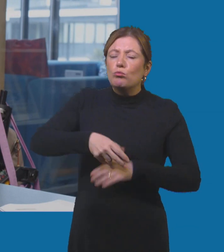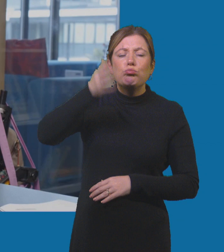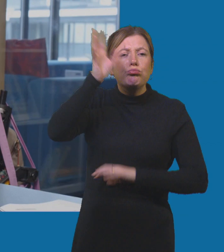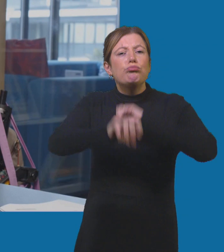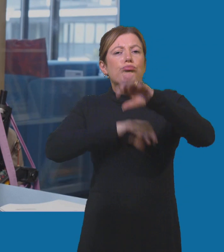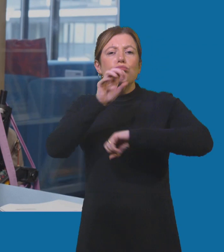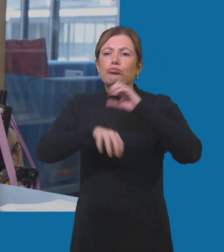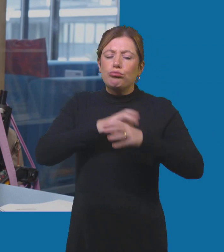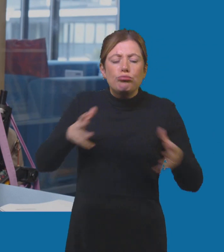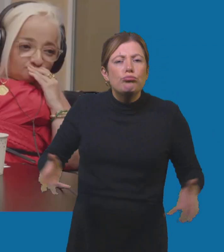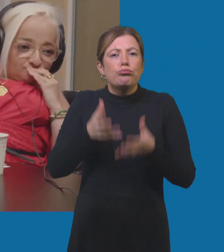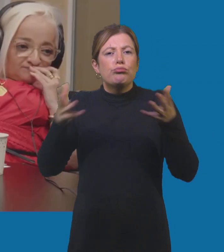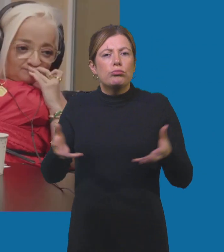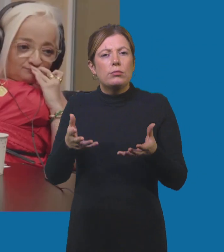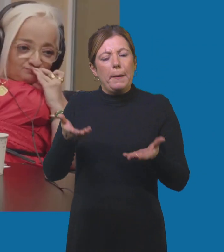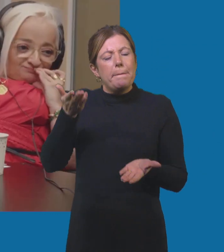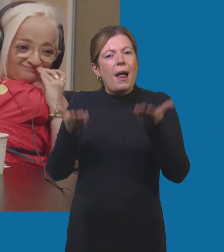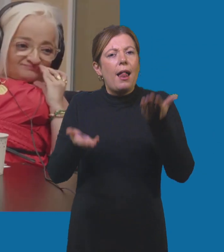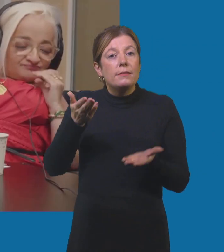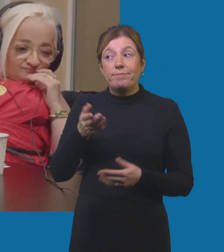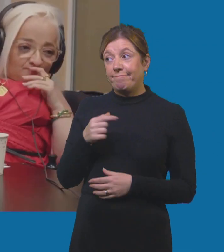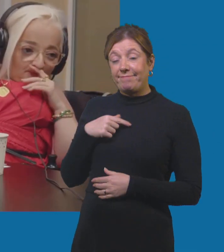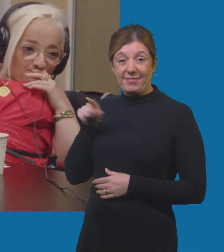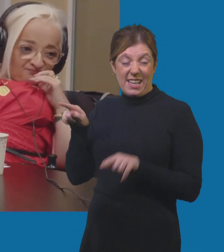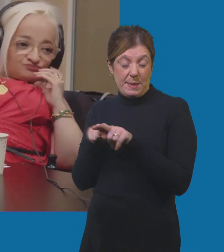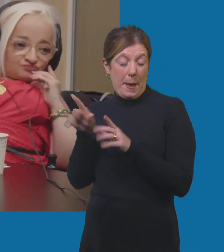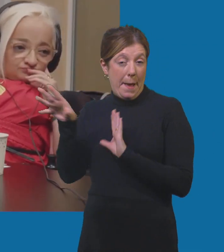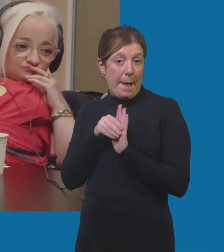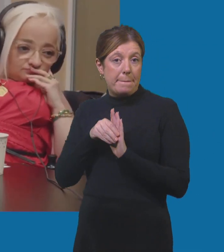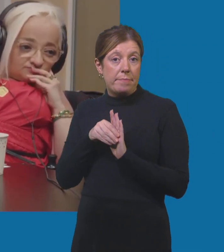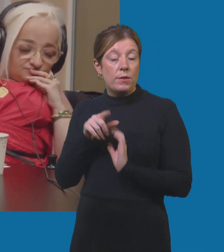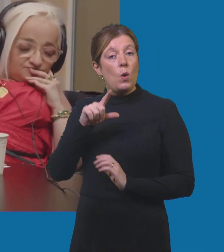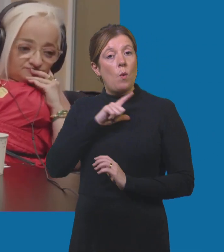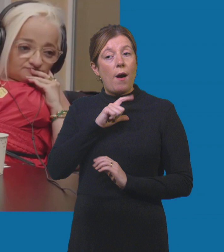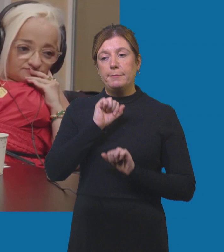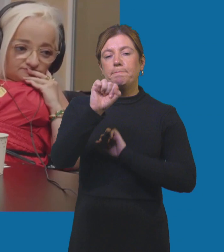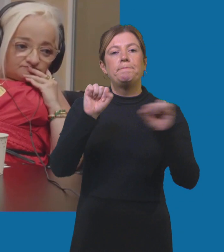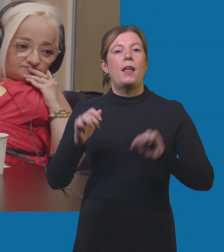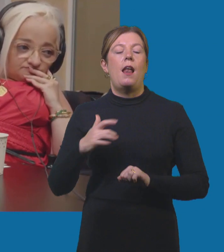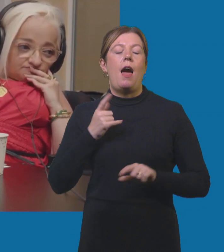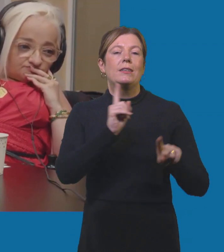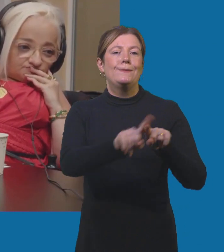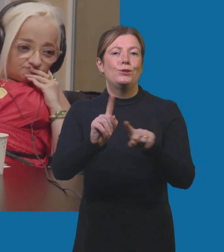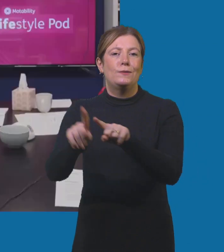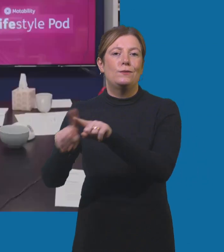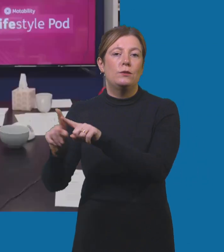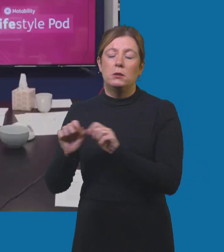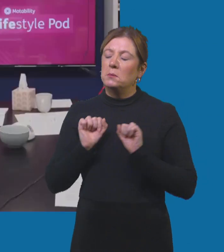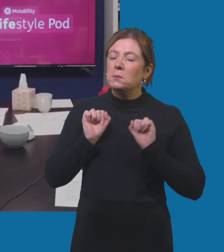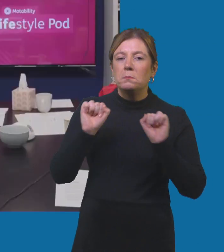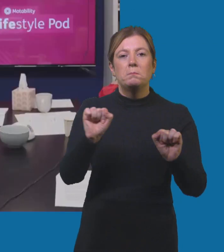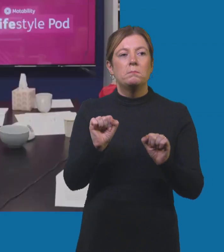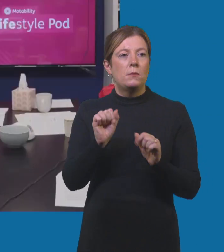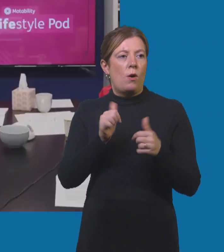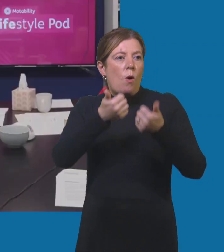these inspirational talks? I share that exact message. You know, everybody is on their own individual journey. Everyone has their own individual goals. They have